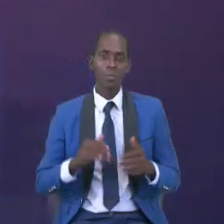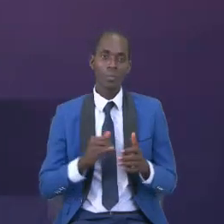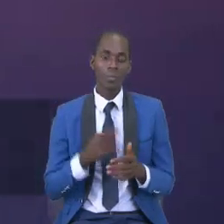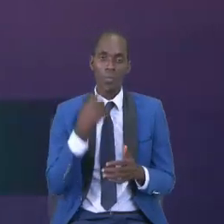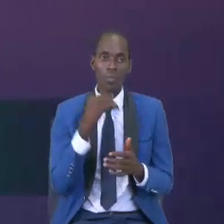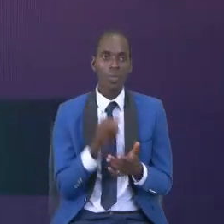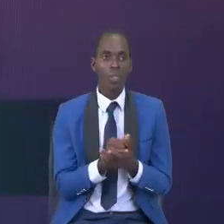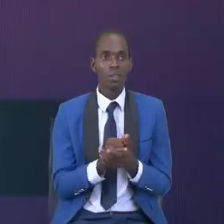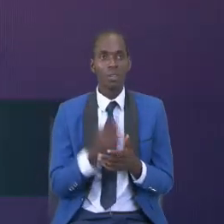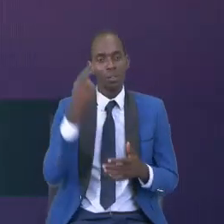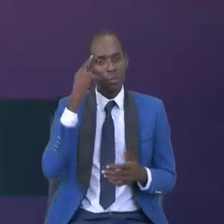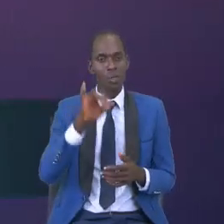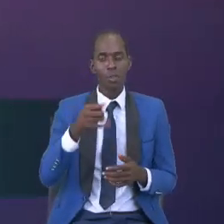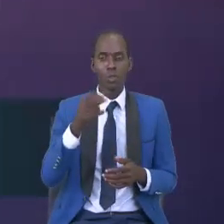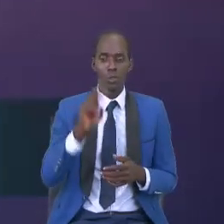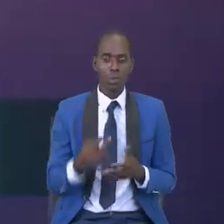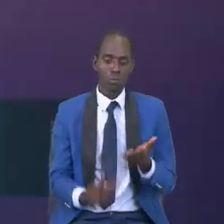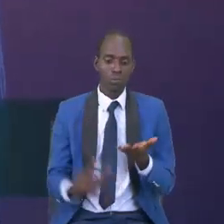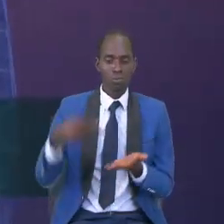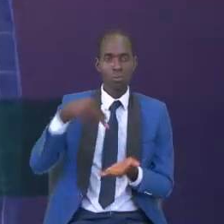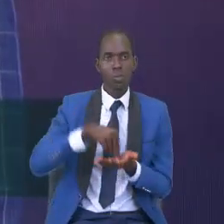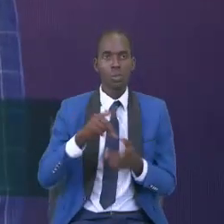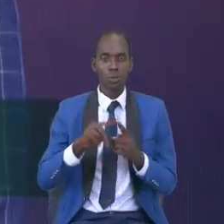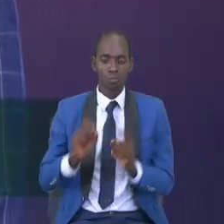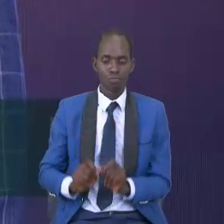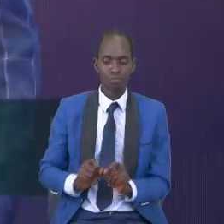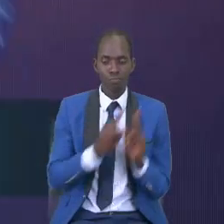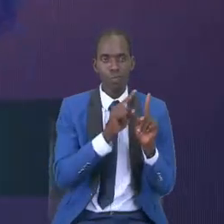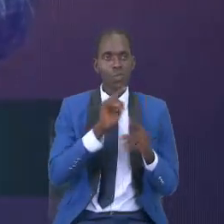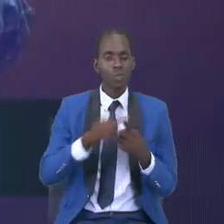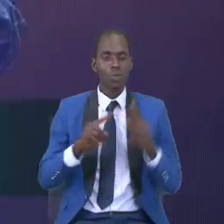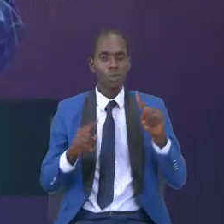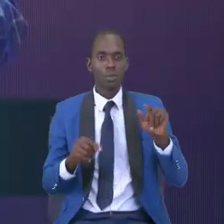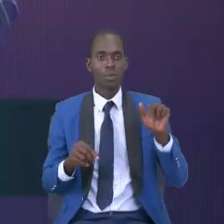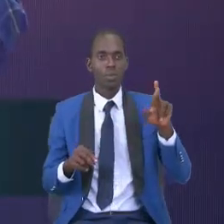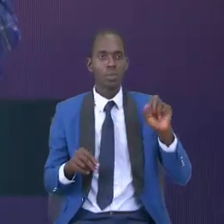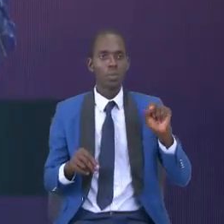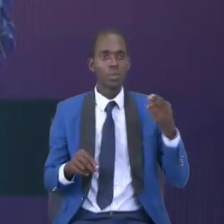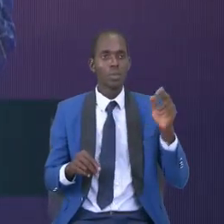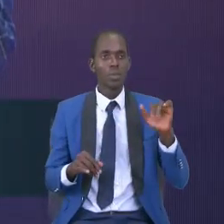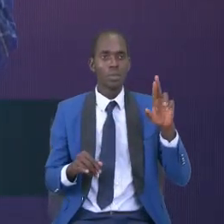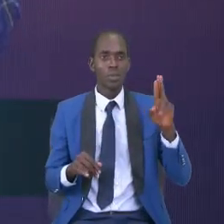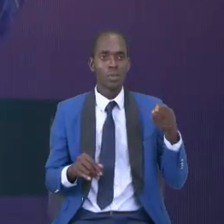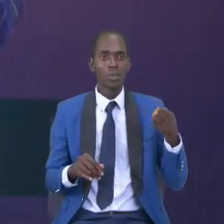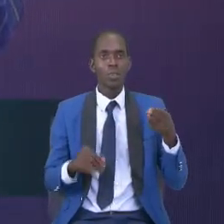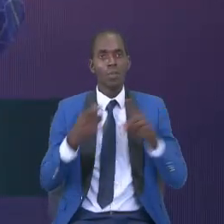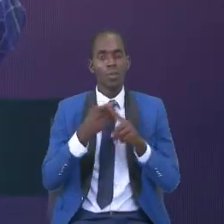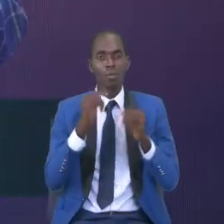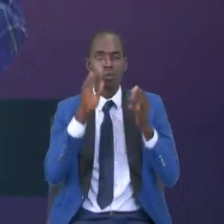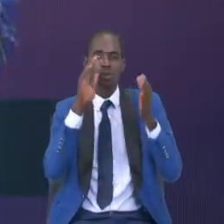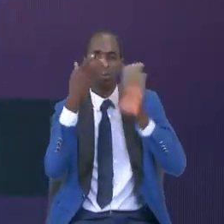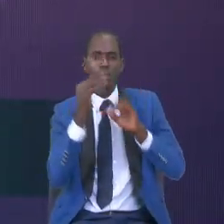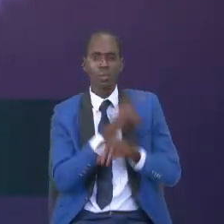but Jonah rose up to flee unto Tarshish from the presence of the Lord. Think about